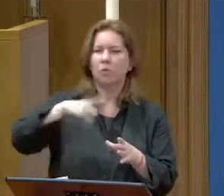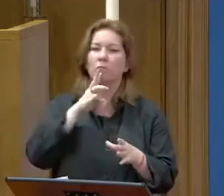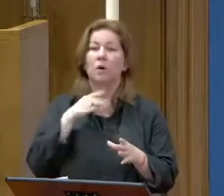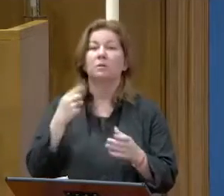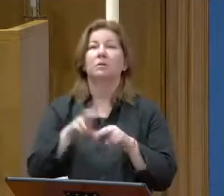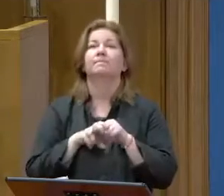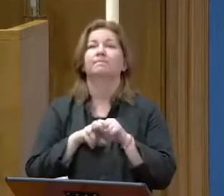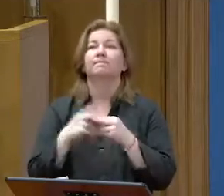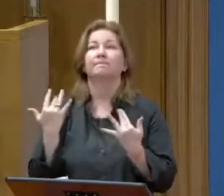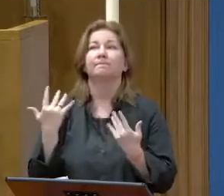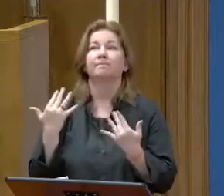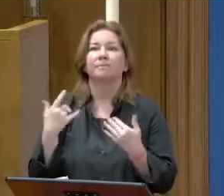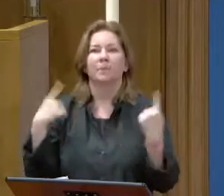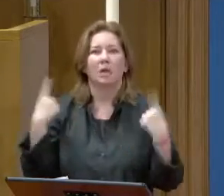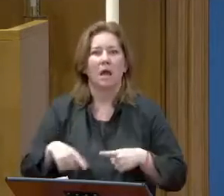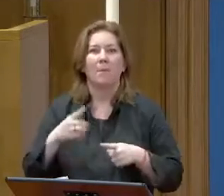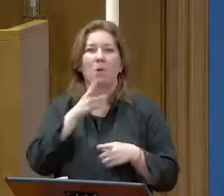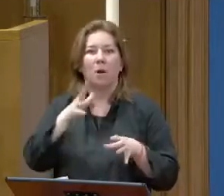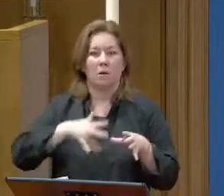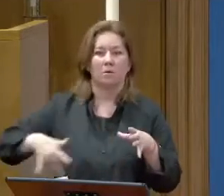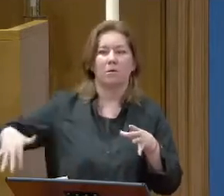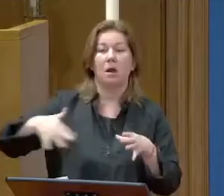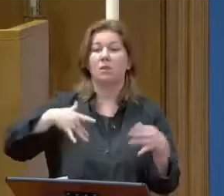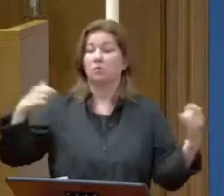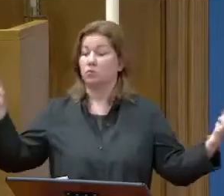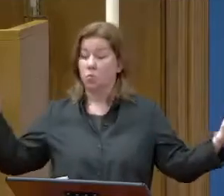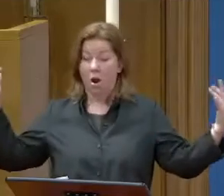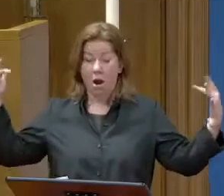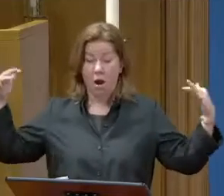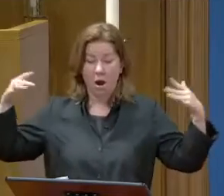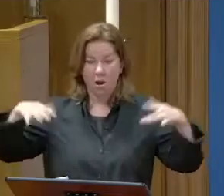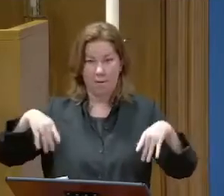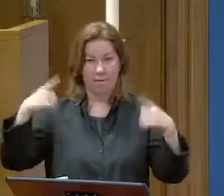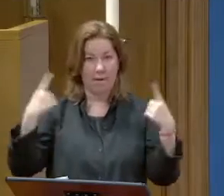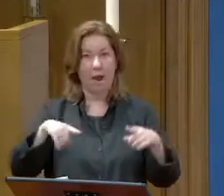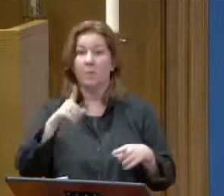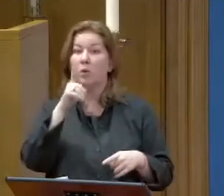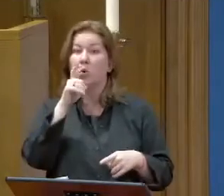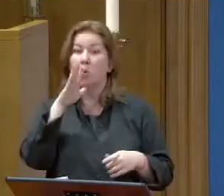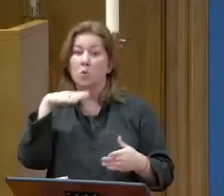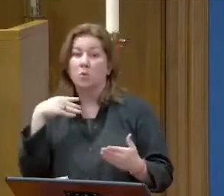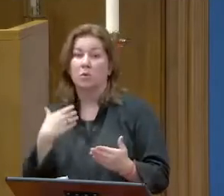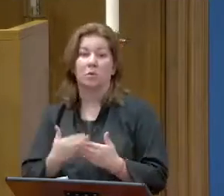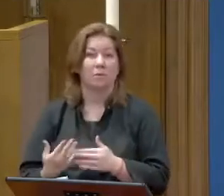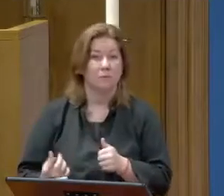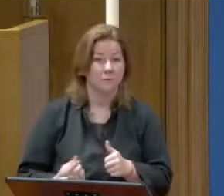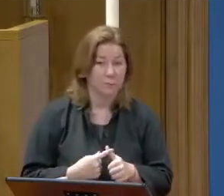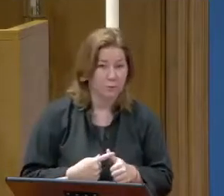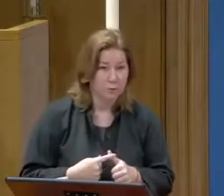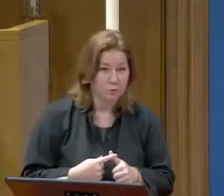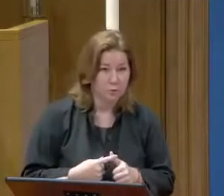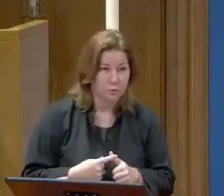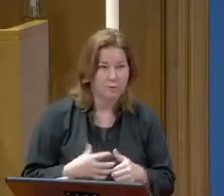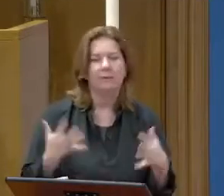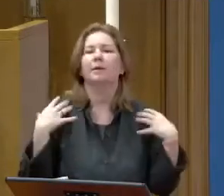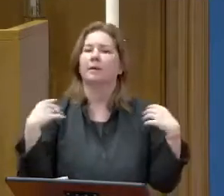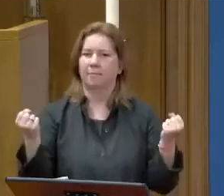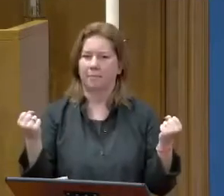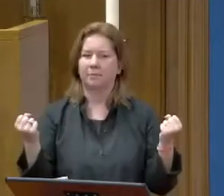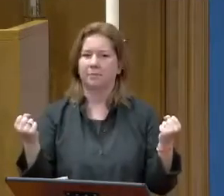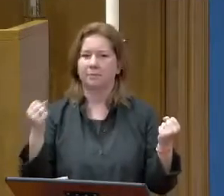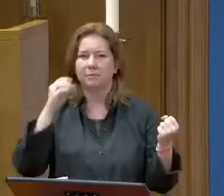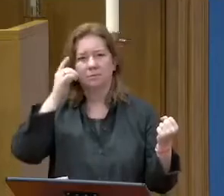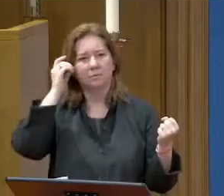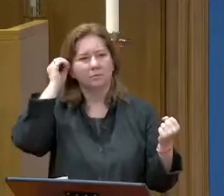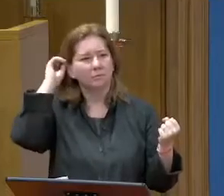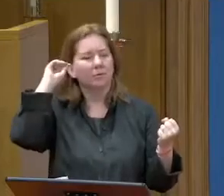wait. And when the water was stirred up, they'd run. And the idea was whoever got to the water first would be healed.